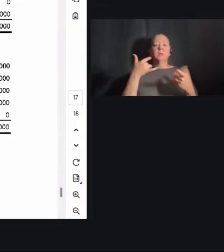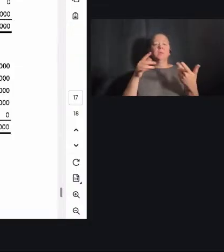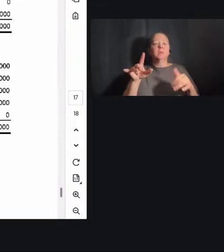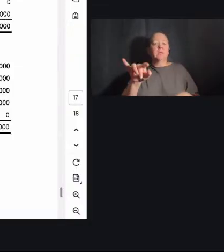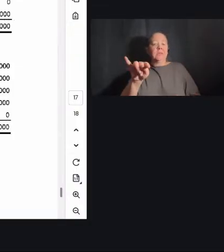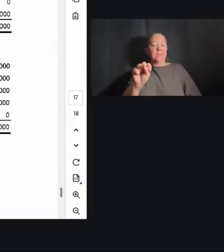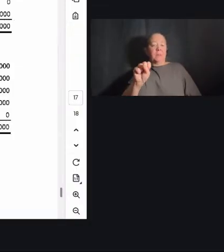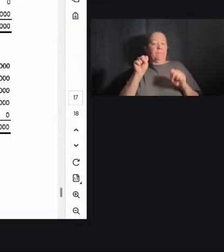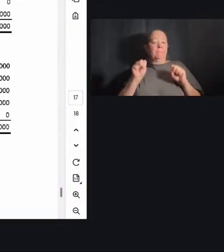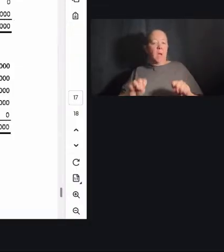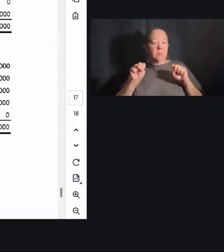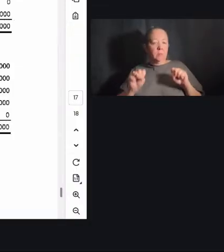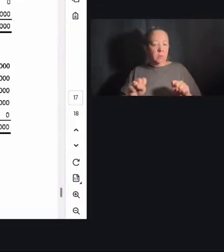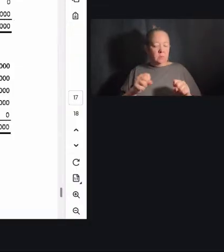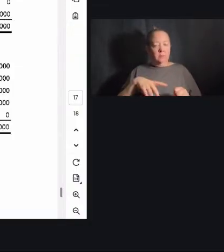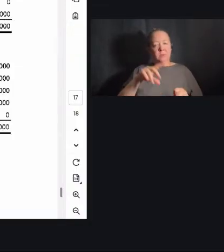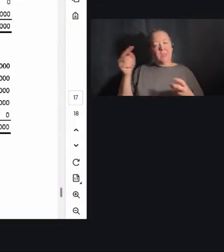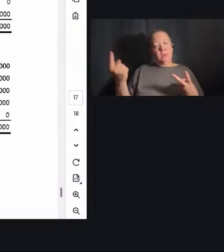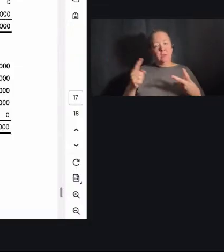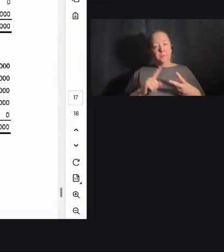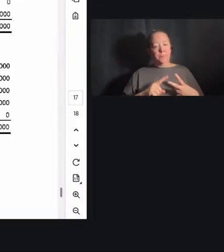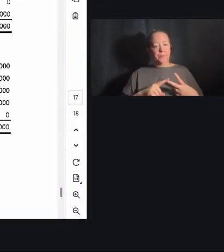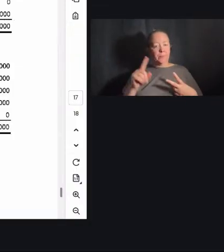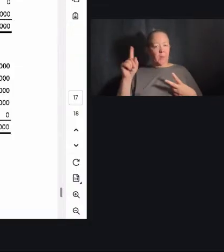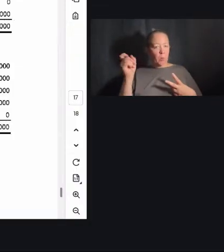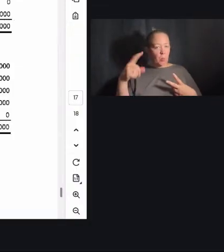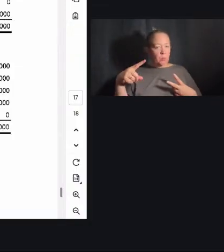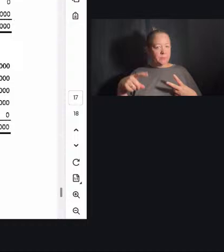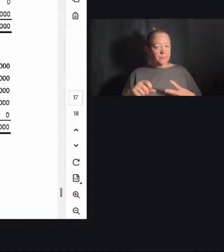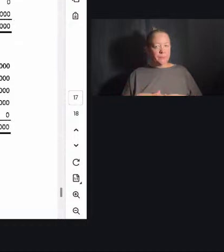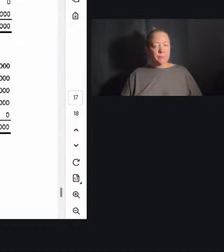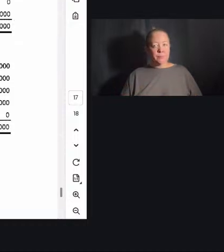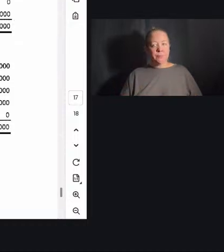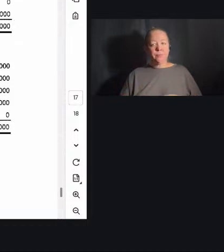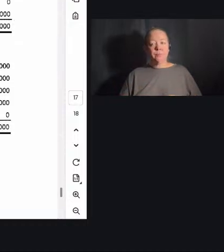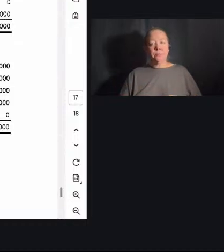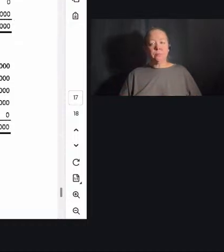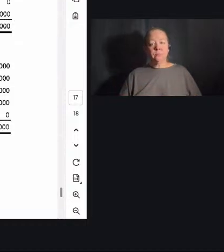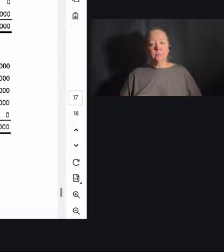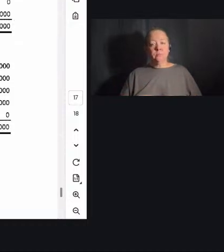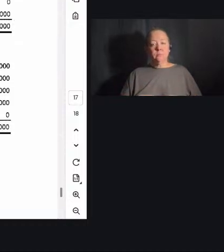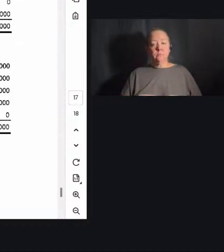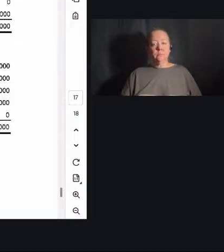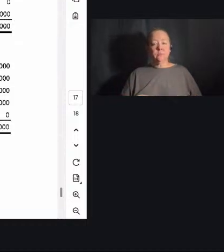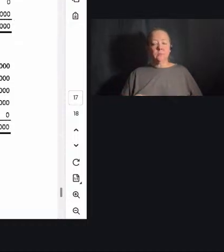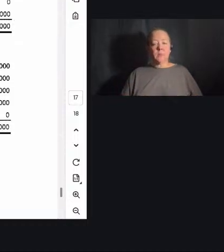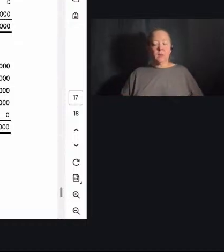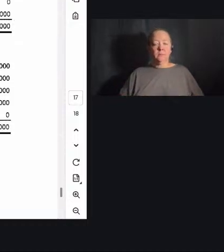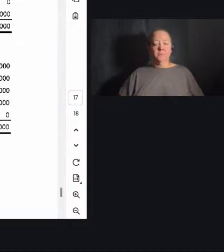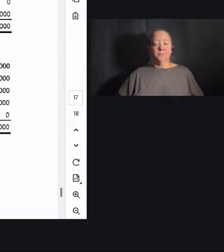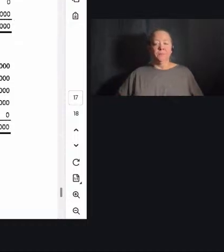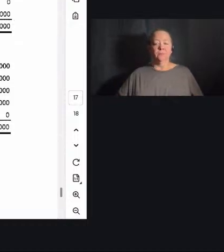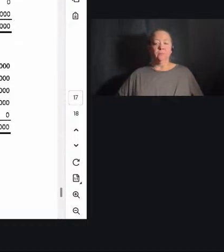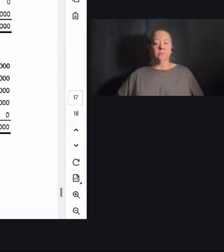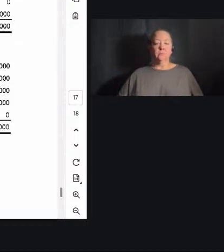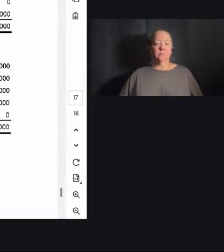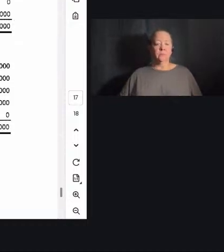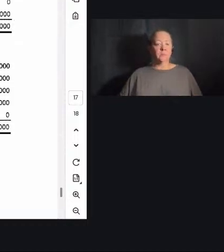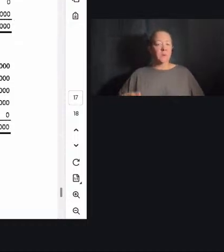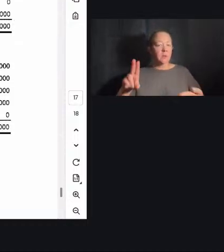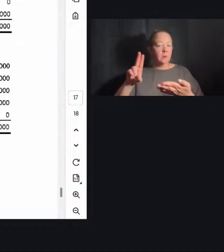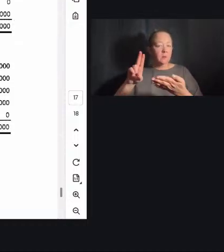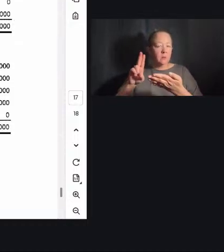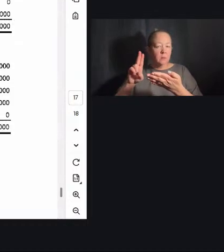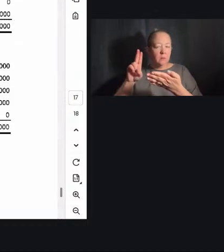The second thing is a question, and the contractual temporary